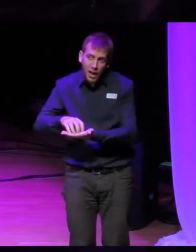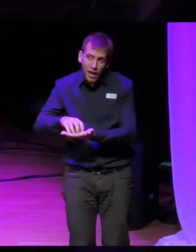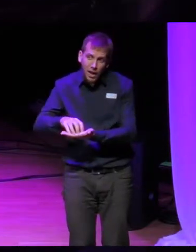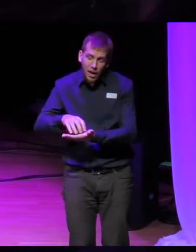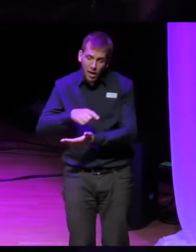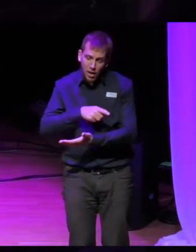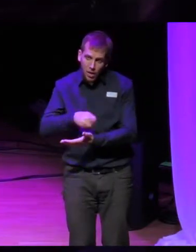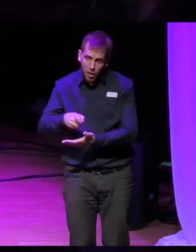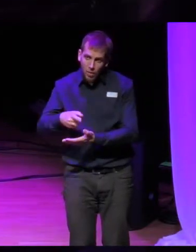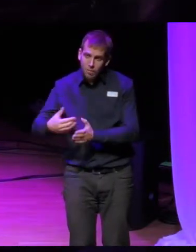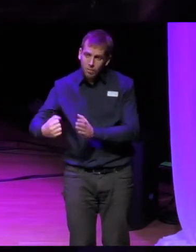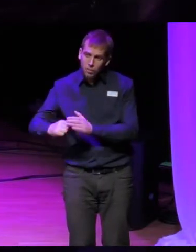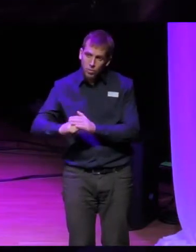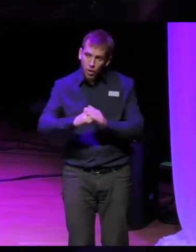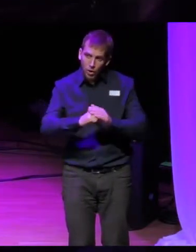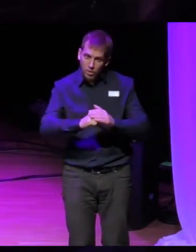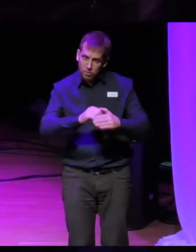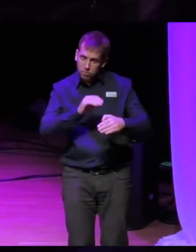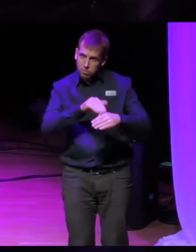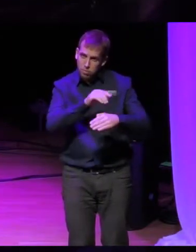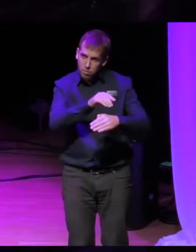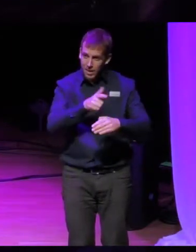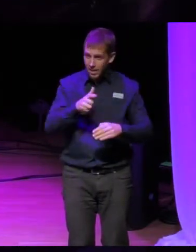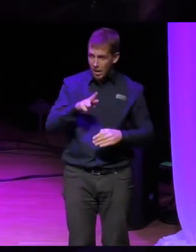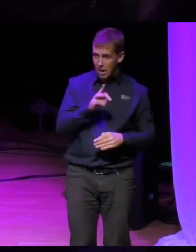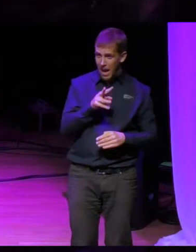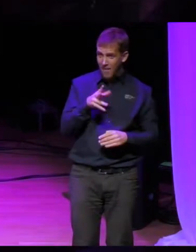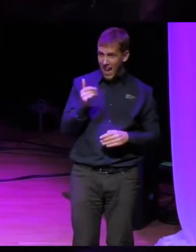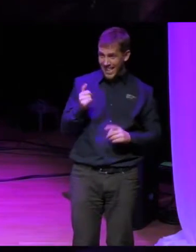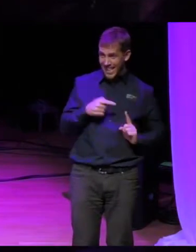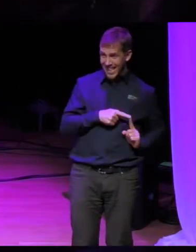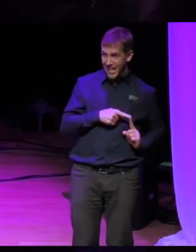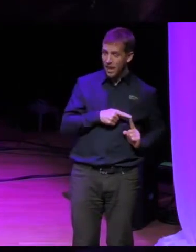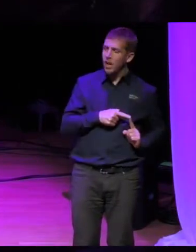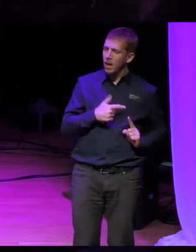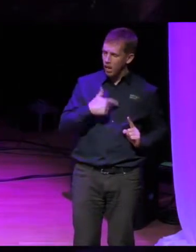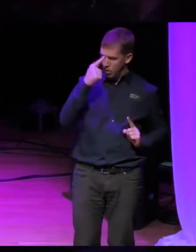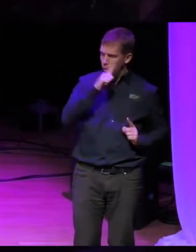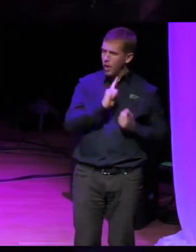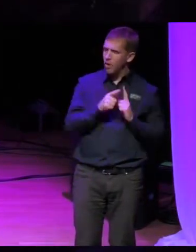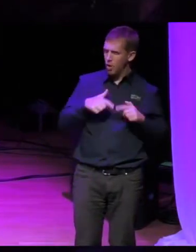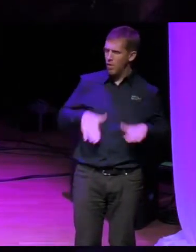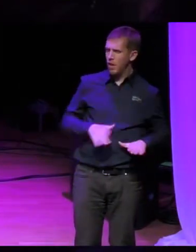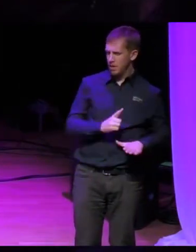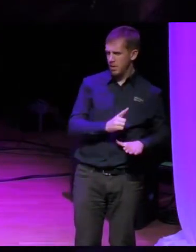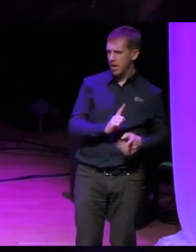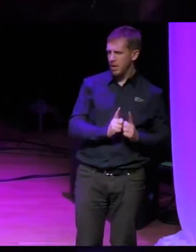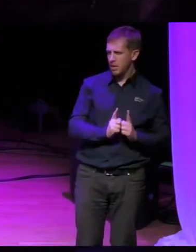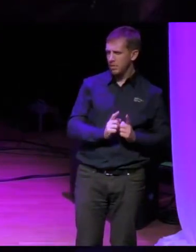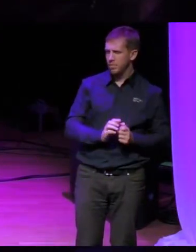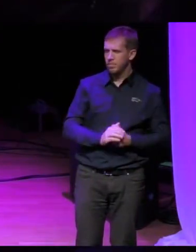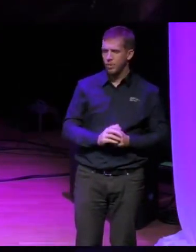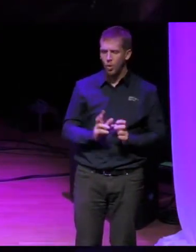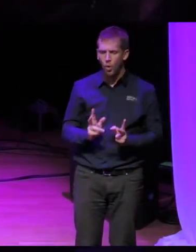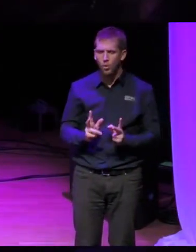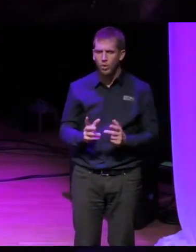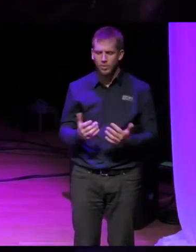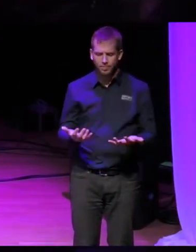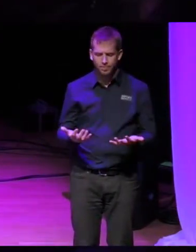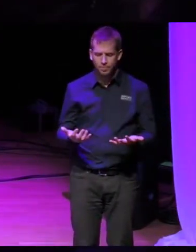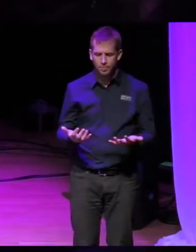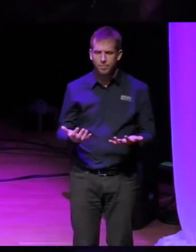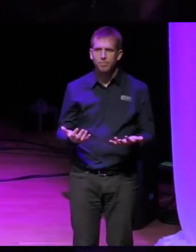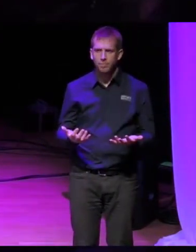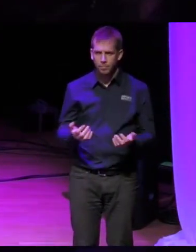I briefly mentioned Hawaii v. Trump, one of the travel ban cases. That's not the only one. There's litigation over funding for